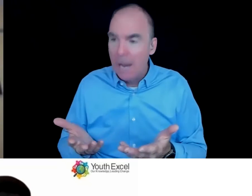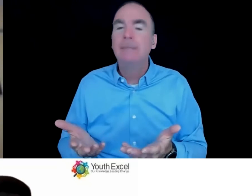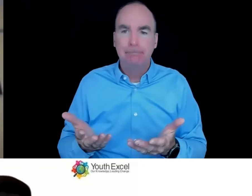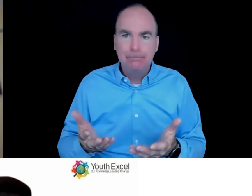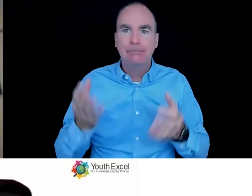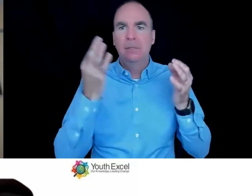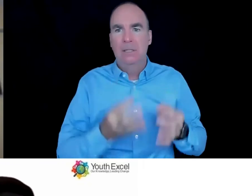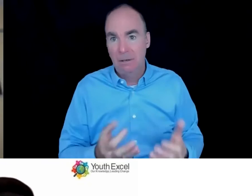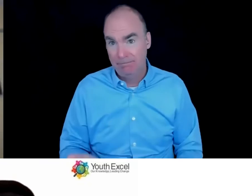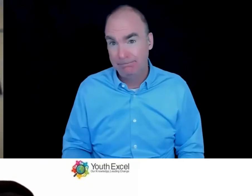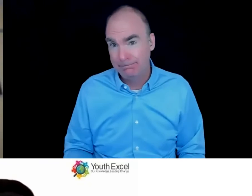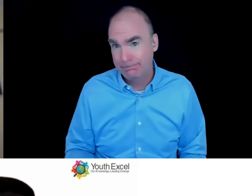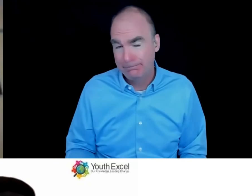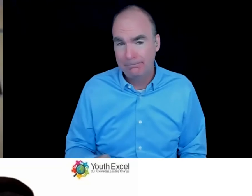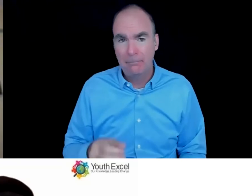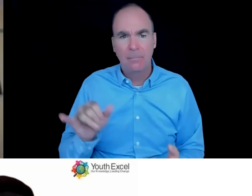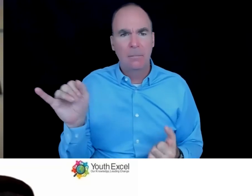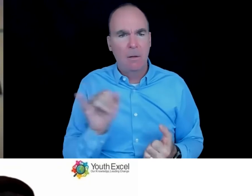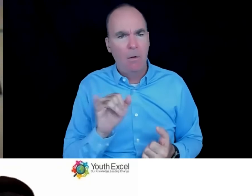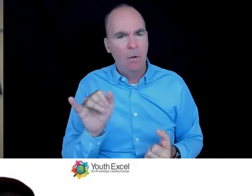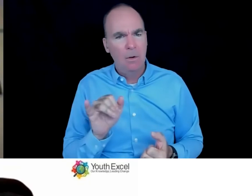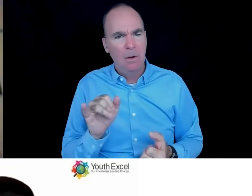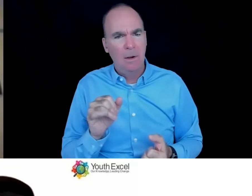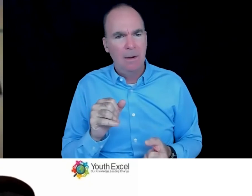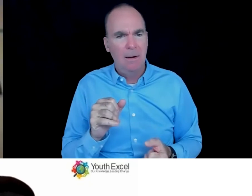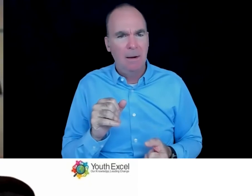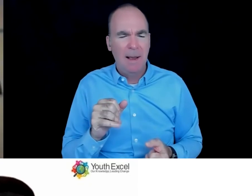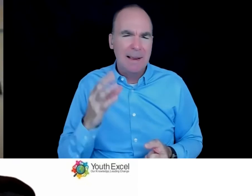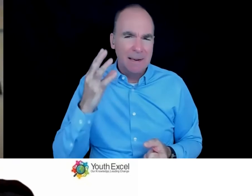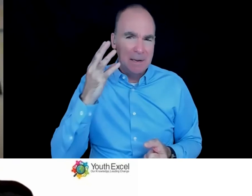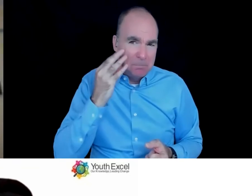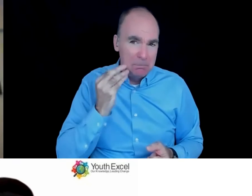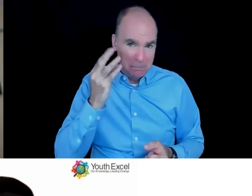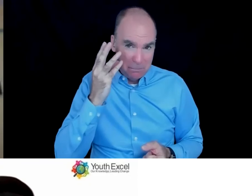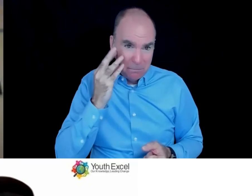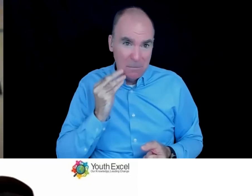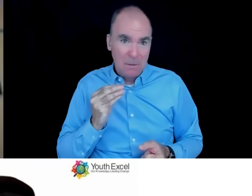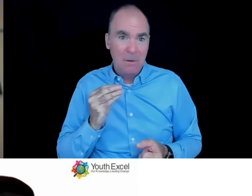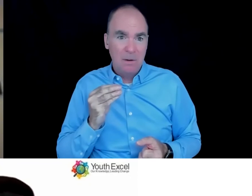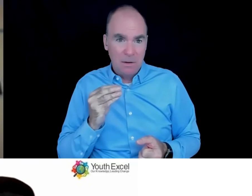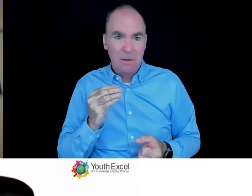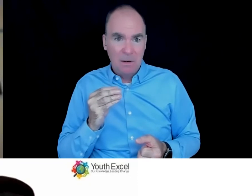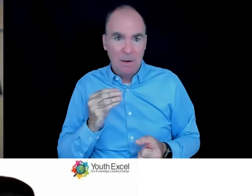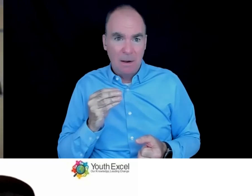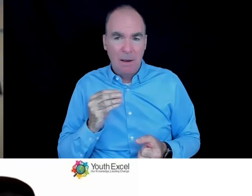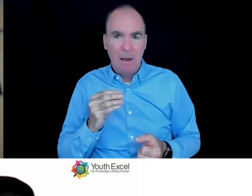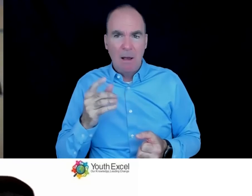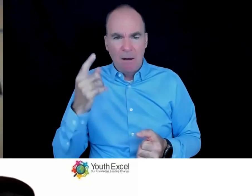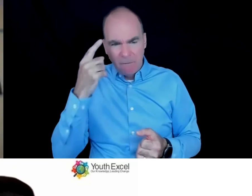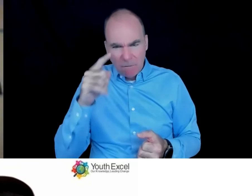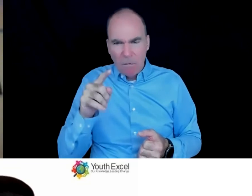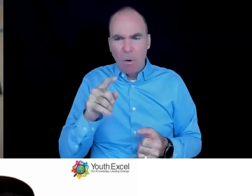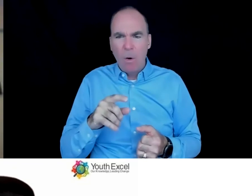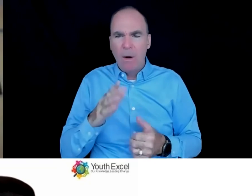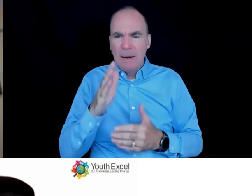I picked up is the experience that you get in serving rural communities. And that really